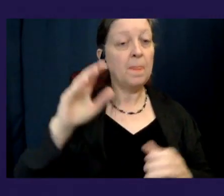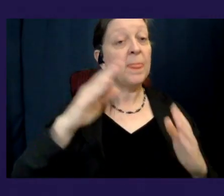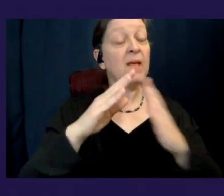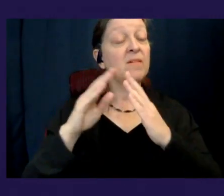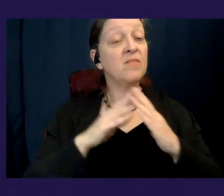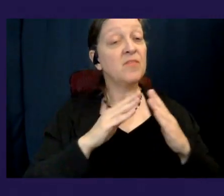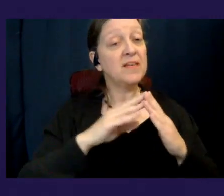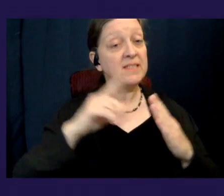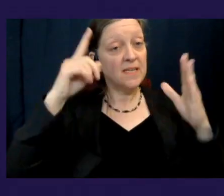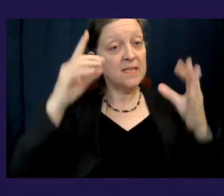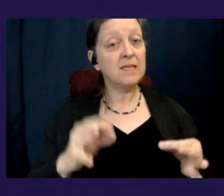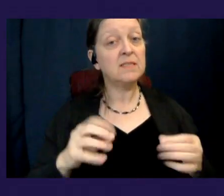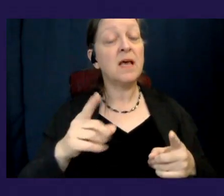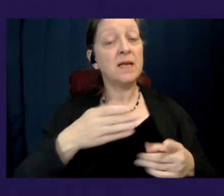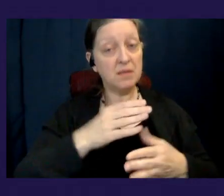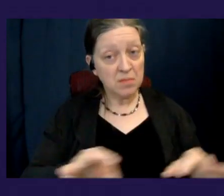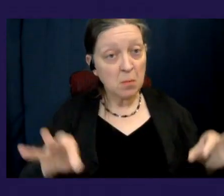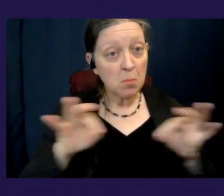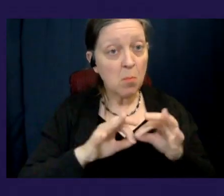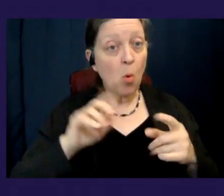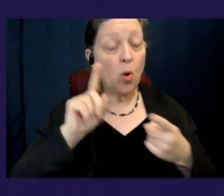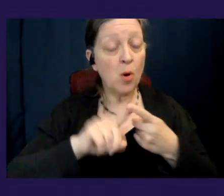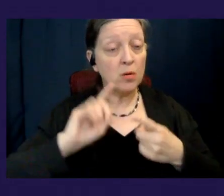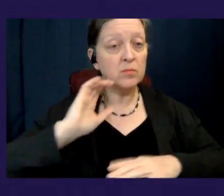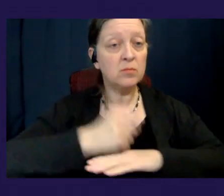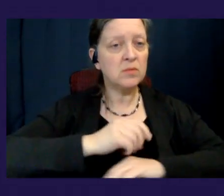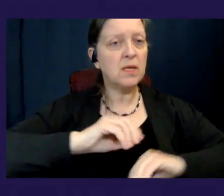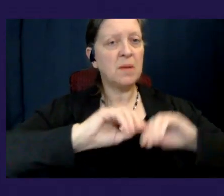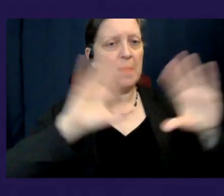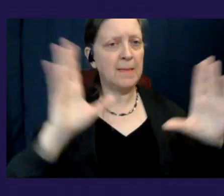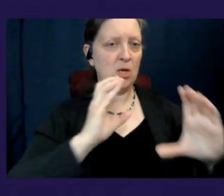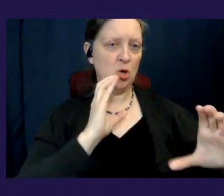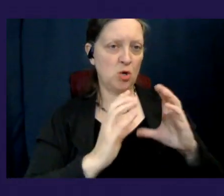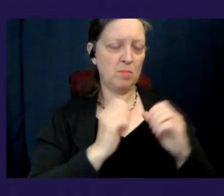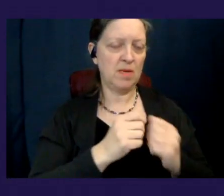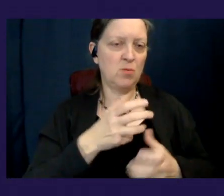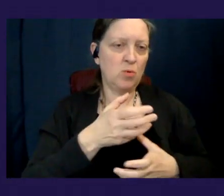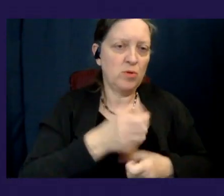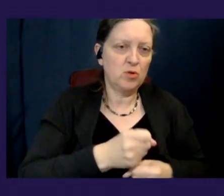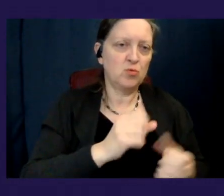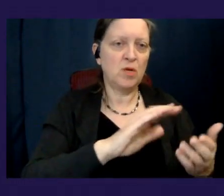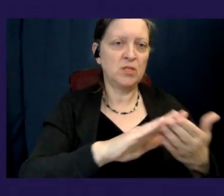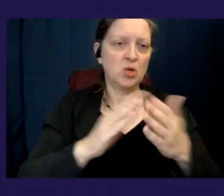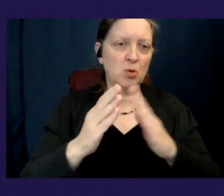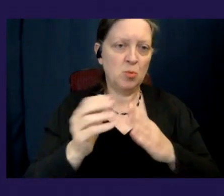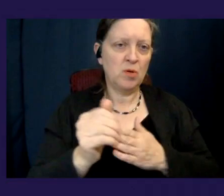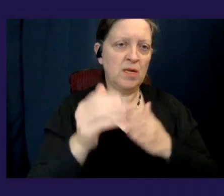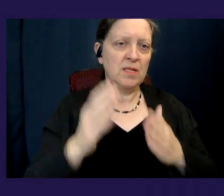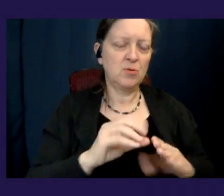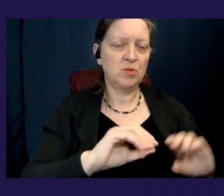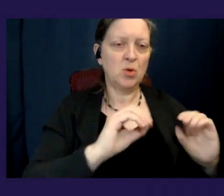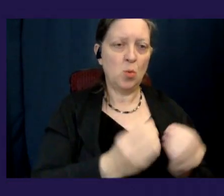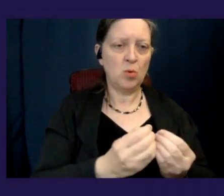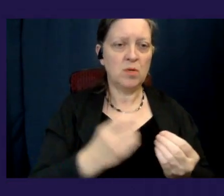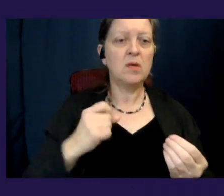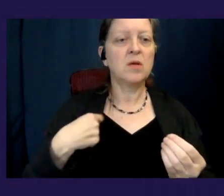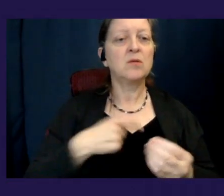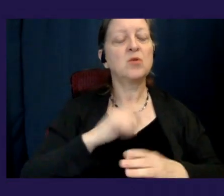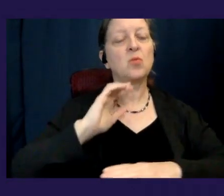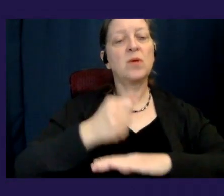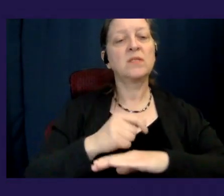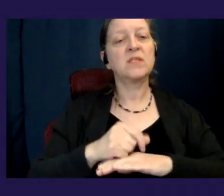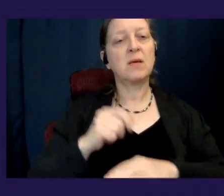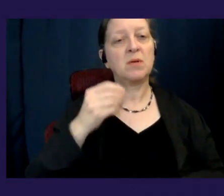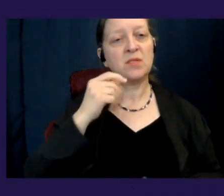trusted community leaders and organizations. So as a collaborative, we established the Racial Equity Rapid Response Team, which